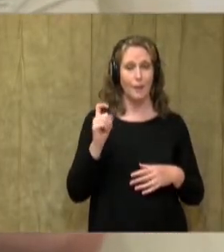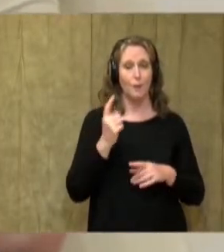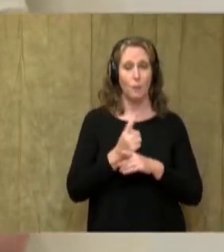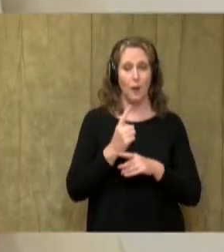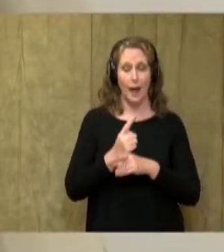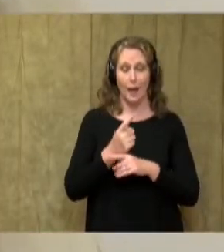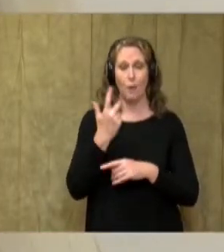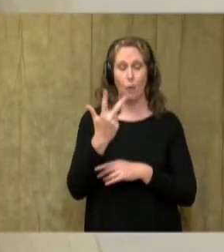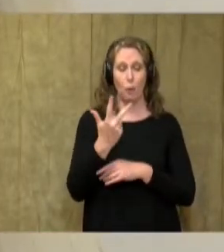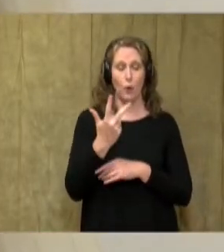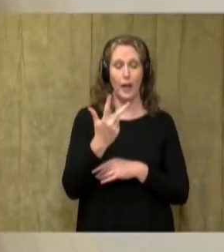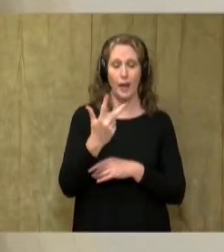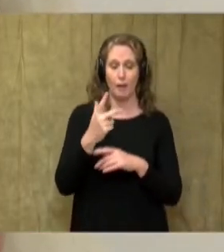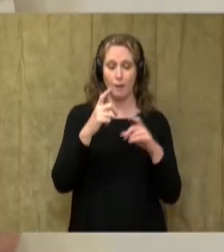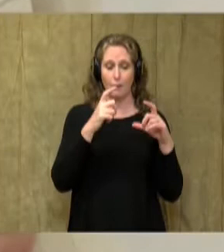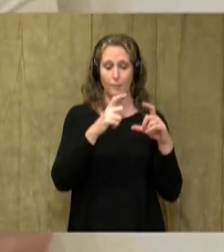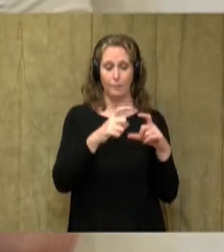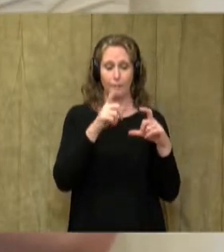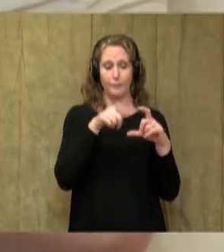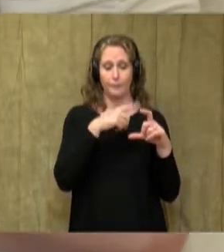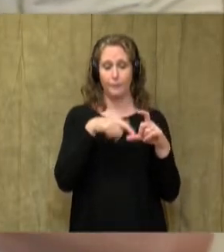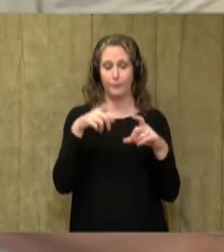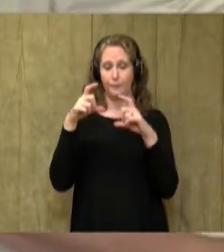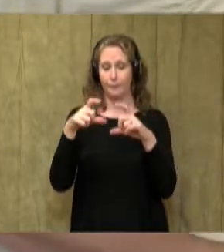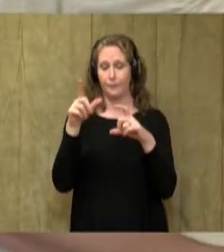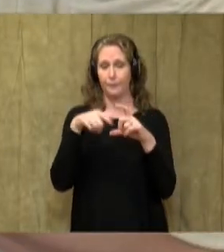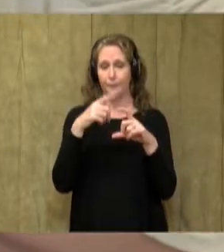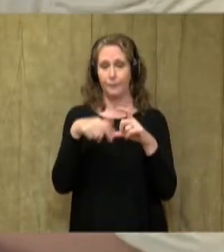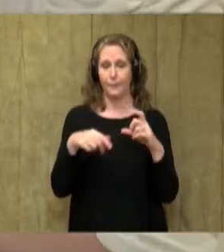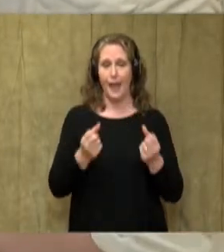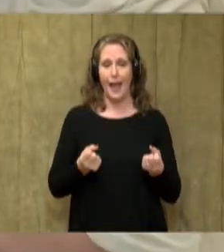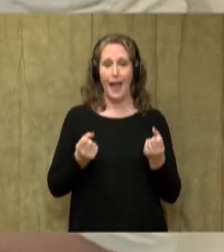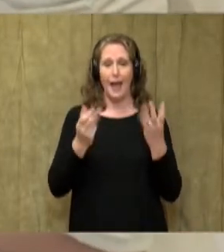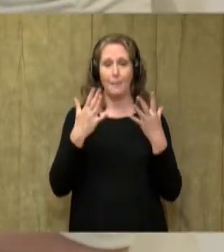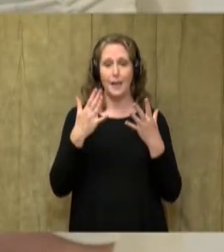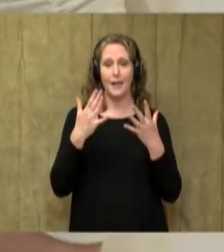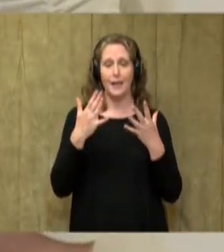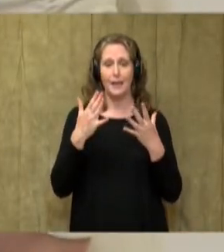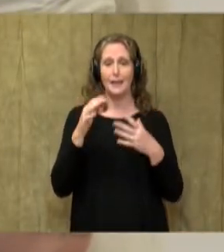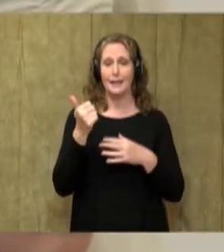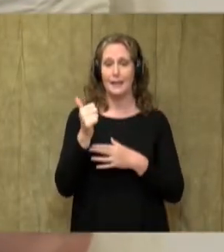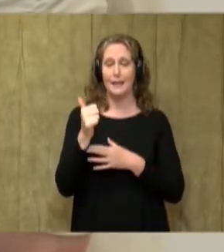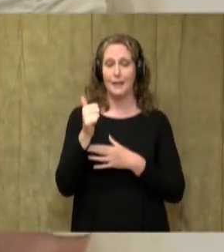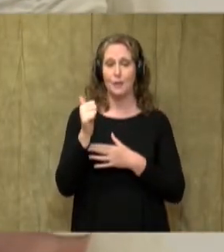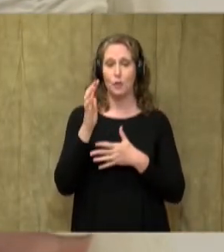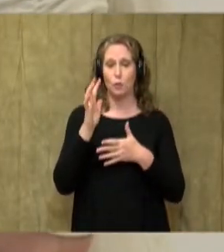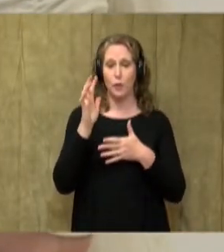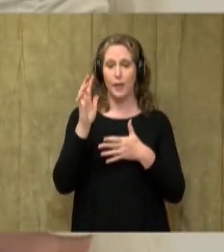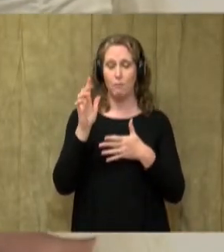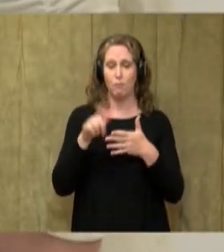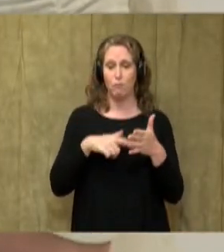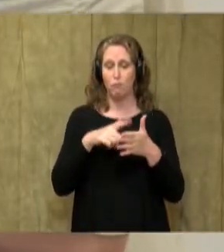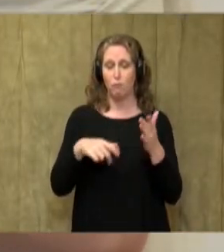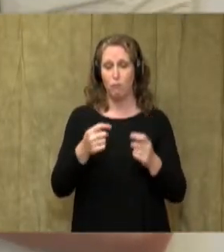right, we need to take away 3 hundreds. How many tens do we need to take